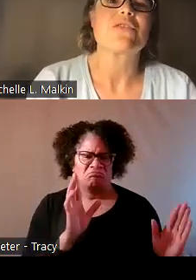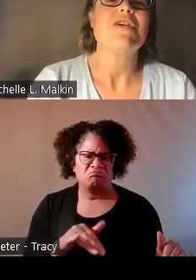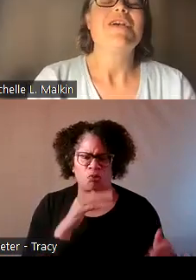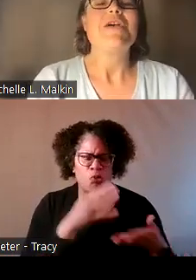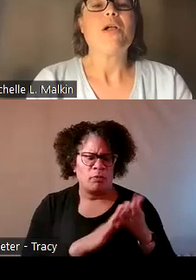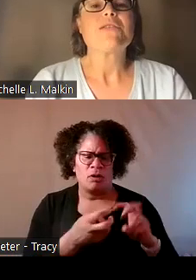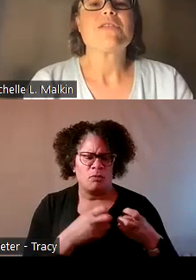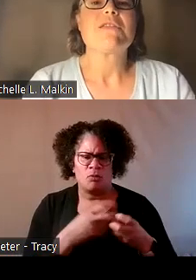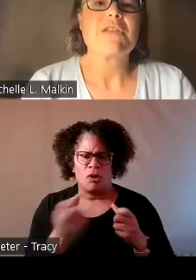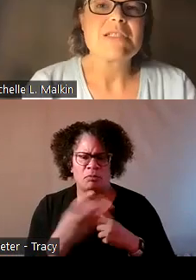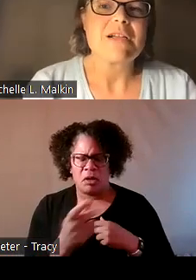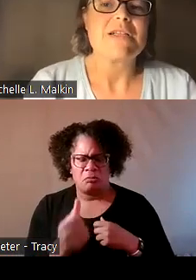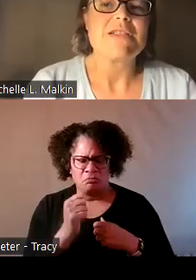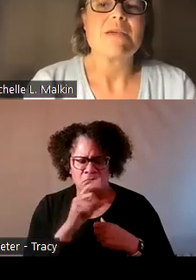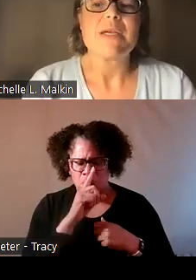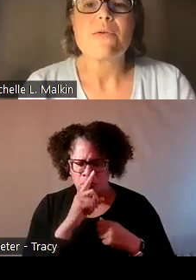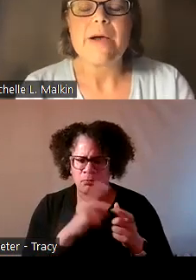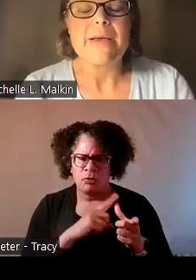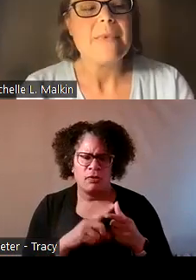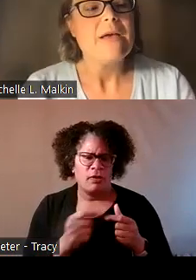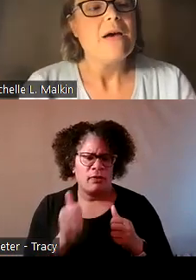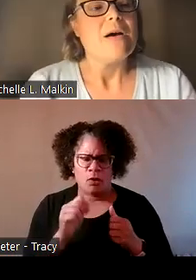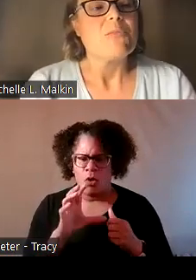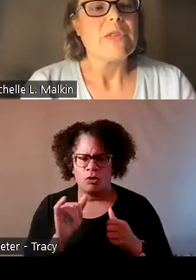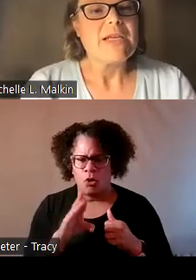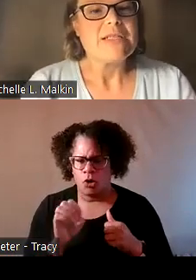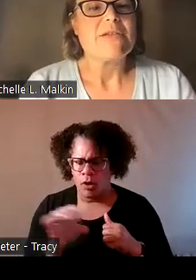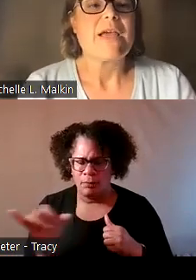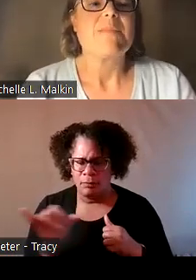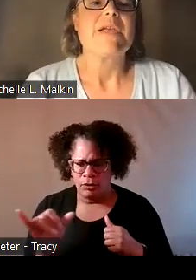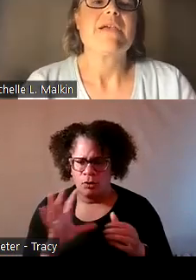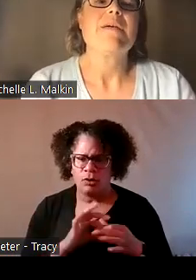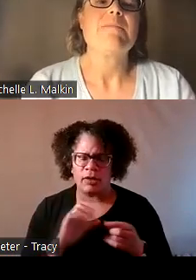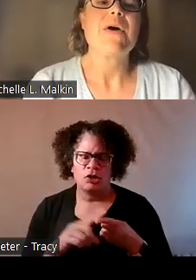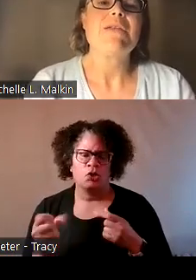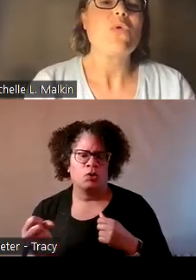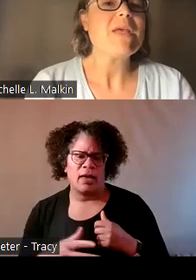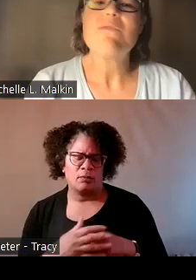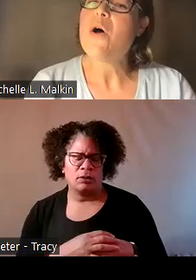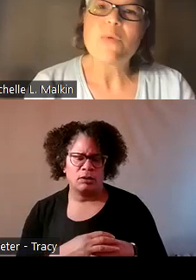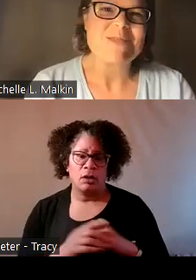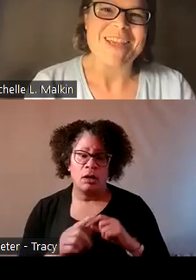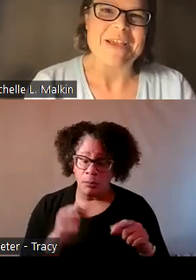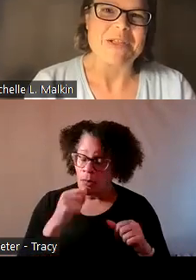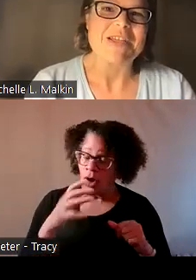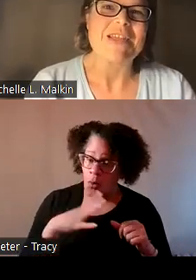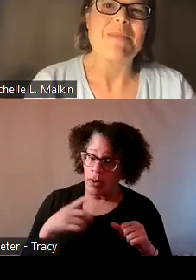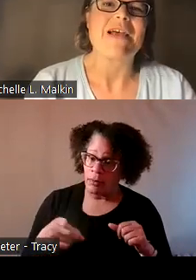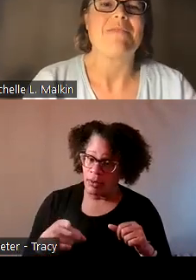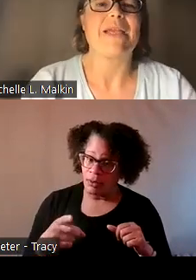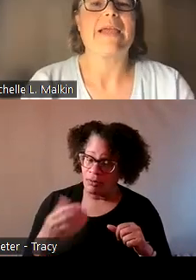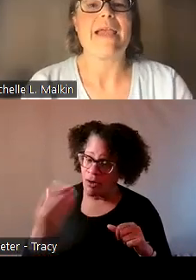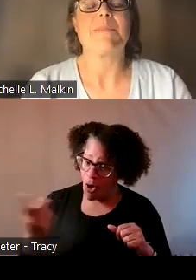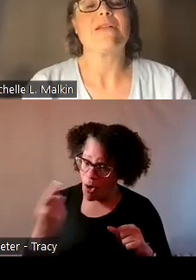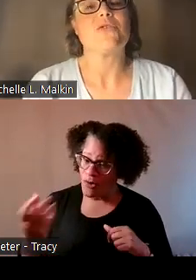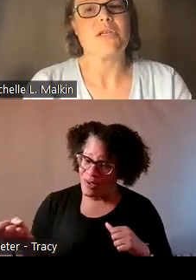gamblers, it will also say they're less likely to commit a crime related to their gambling. But women have always been gambling. They may not